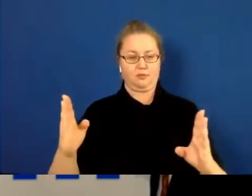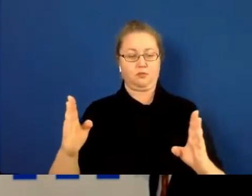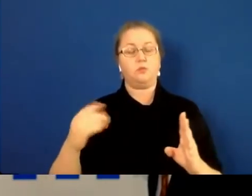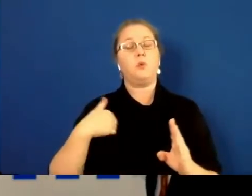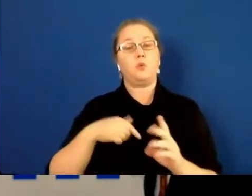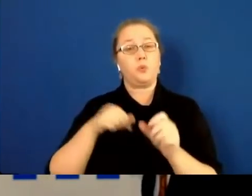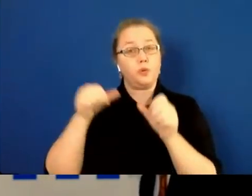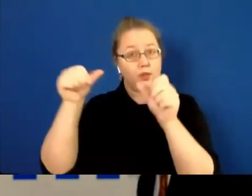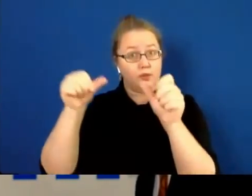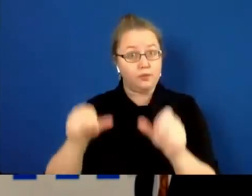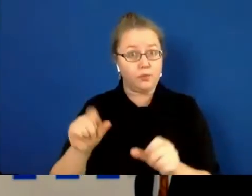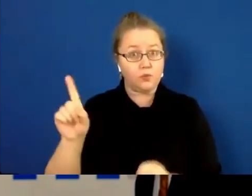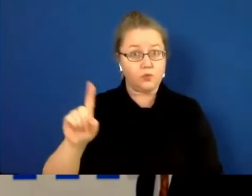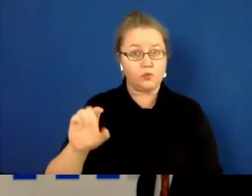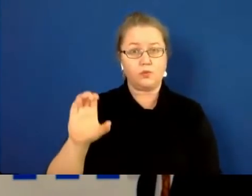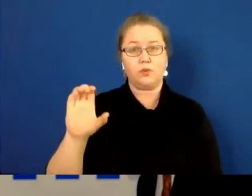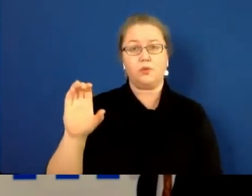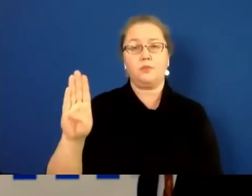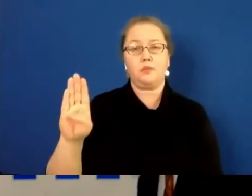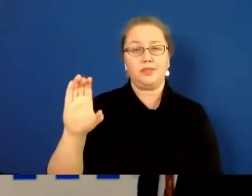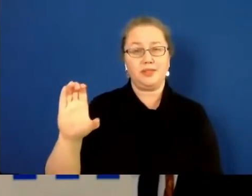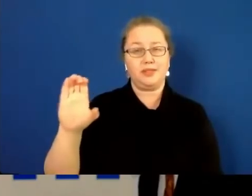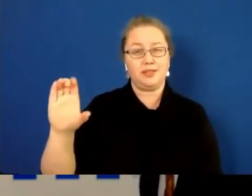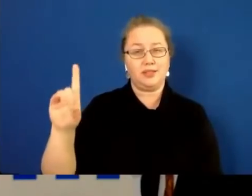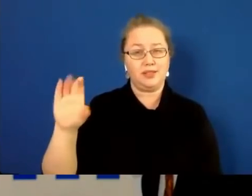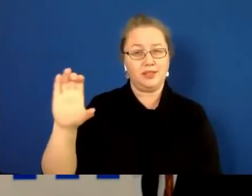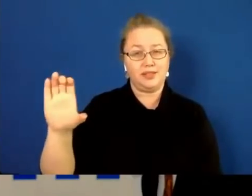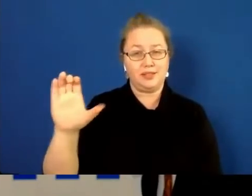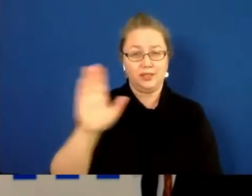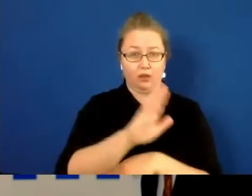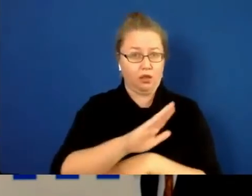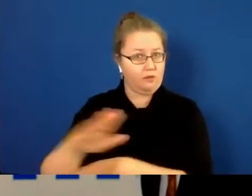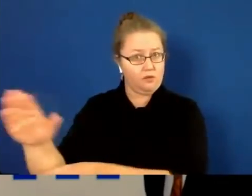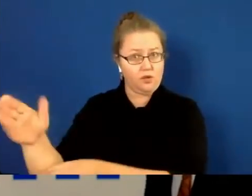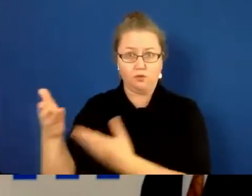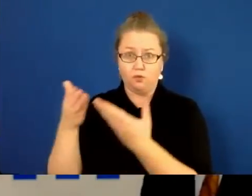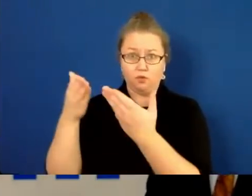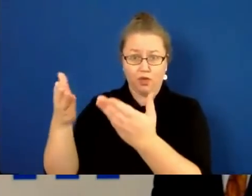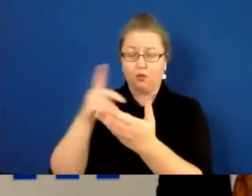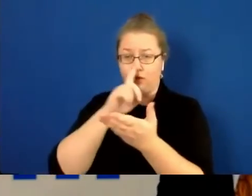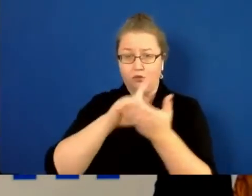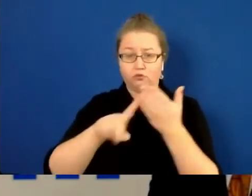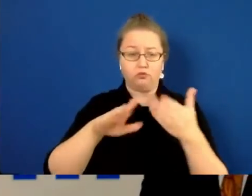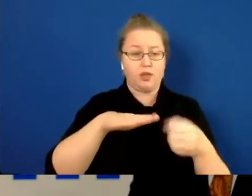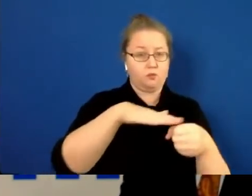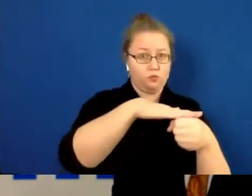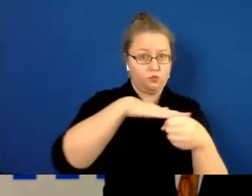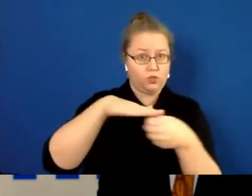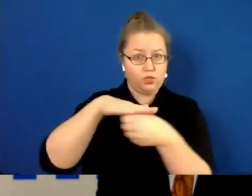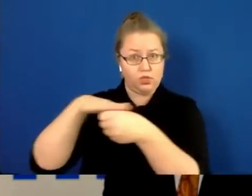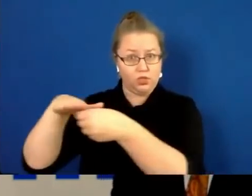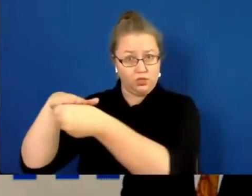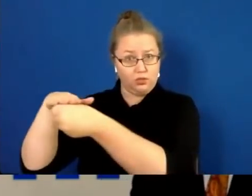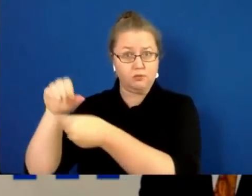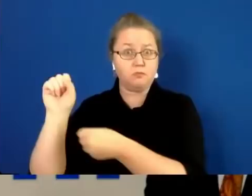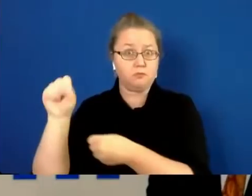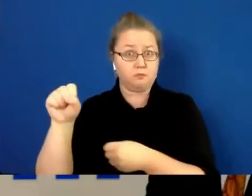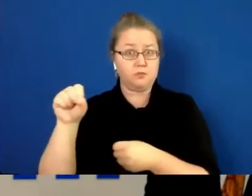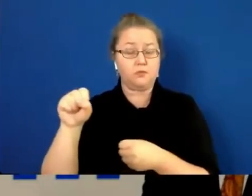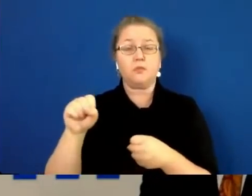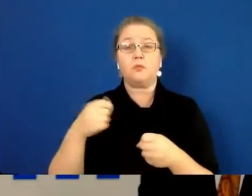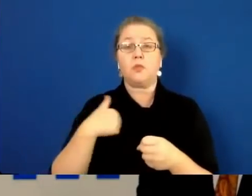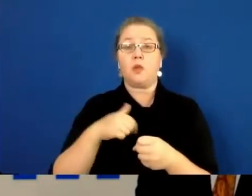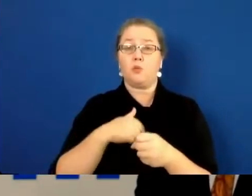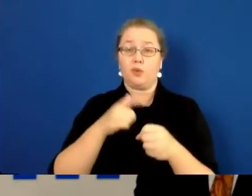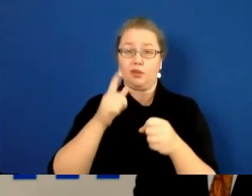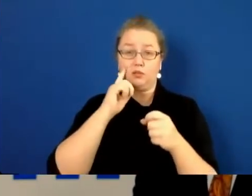when a test was done and how long it took to get to the lab, et cetera, et cetera. So as you know, we have quite high numbers of testing. We've been